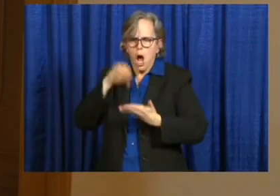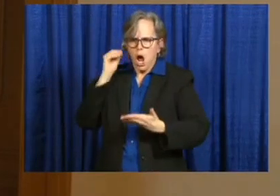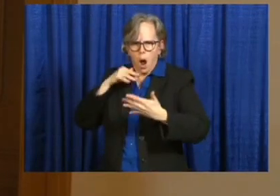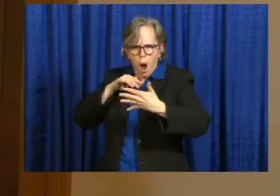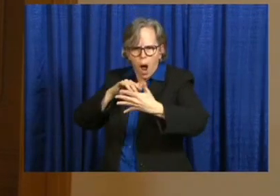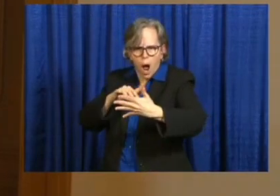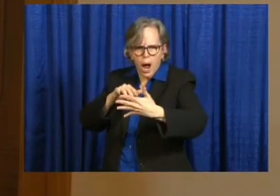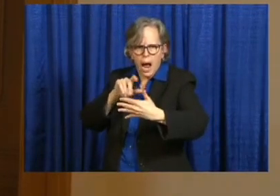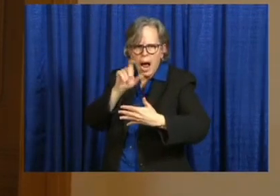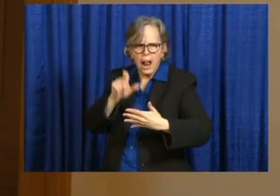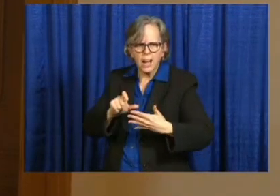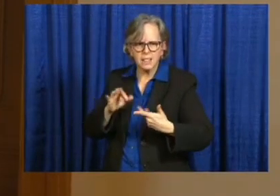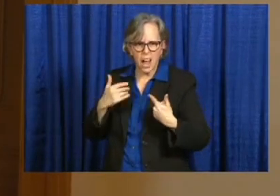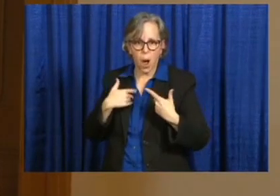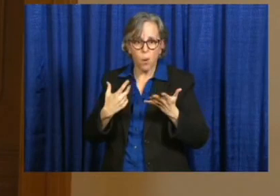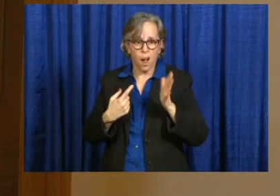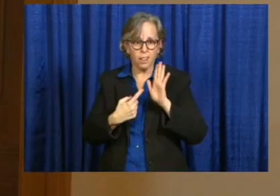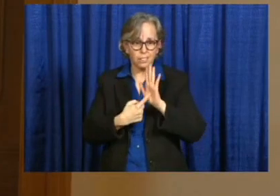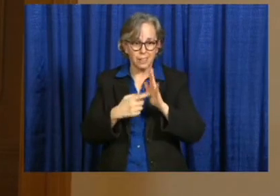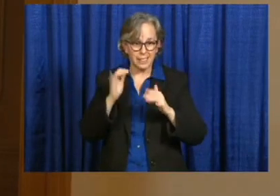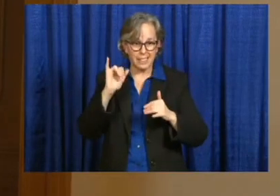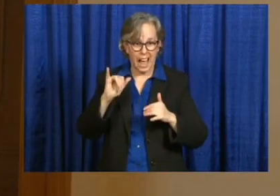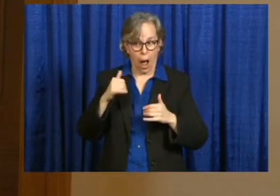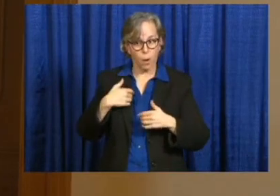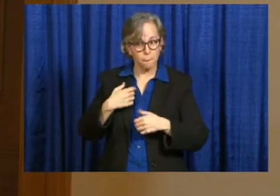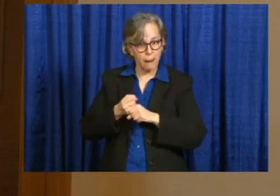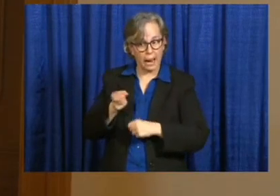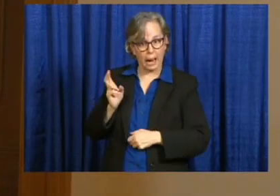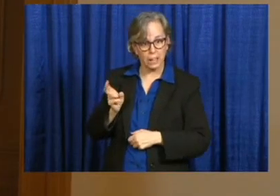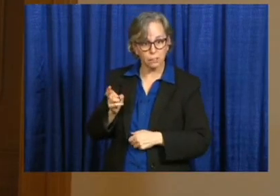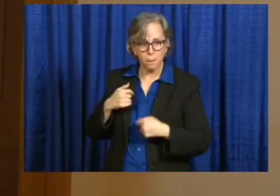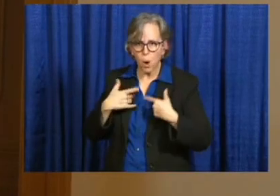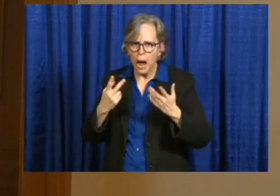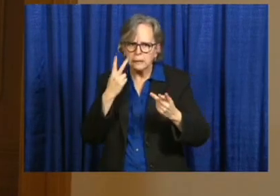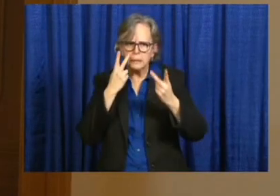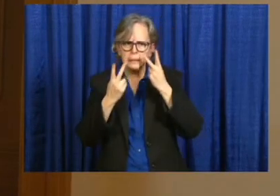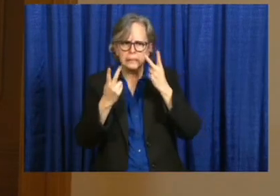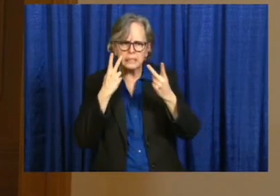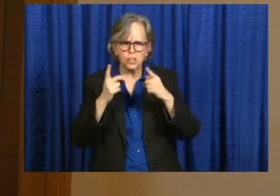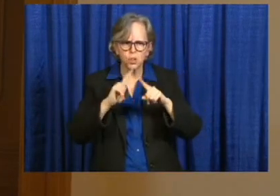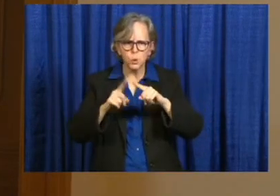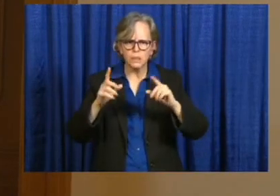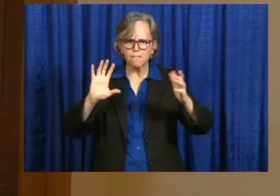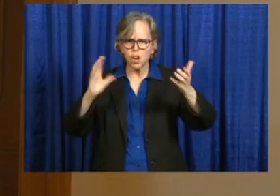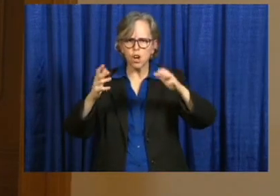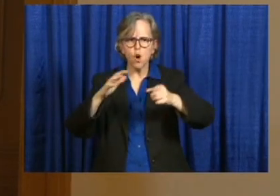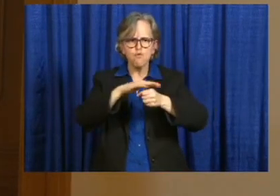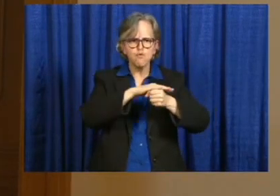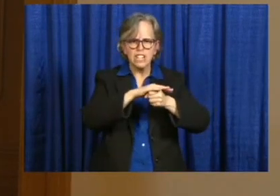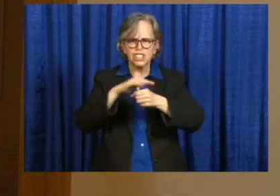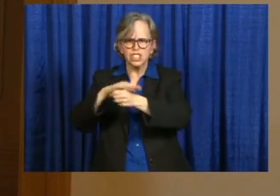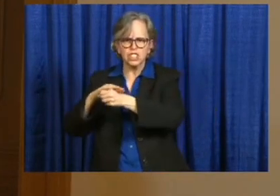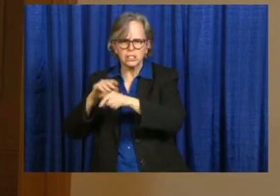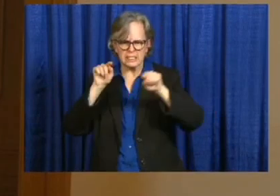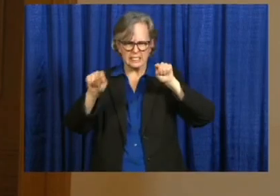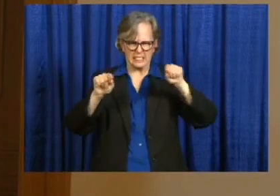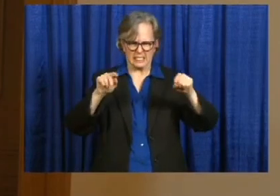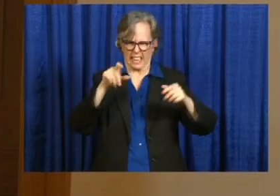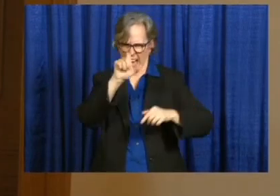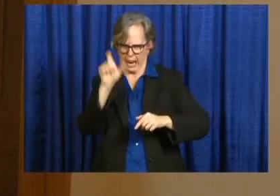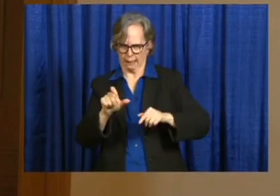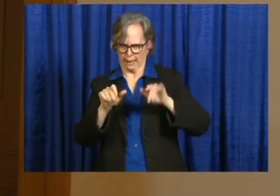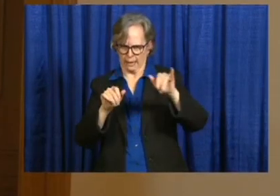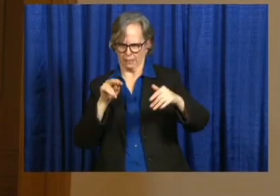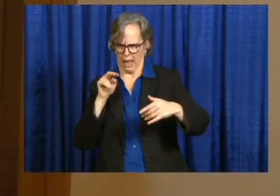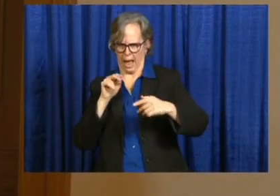making now, you can look at 2 different regions of Italy. So even within, something that looks very much like